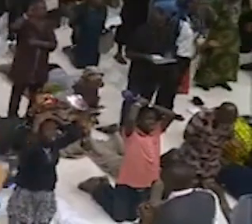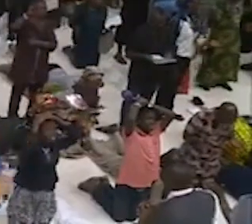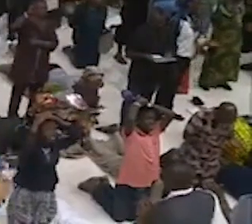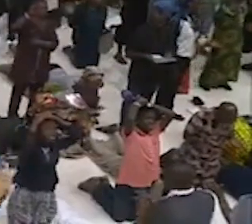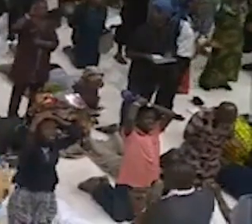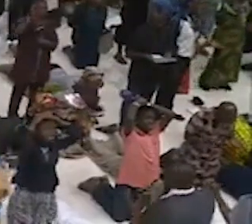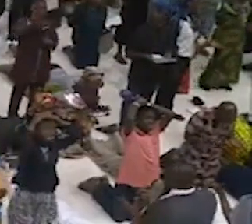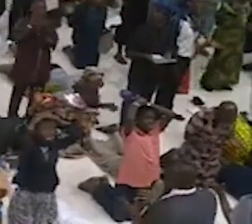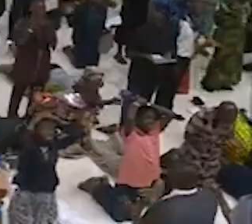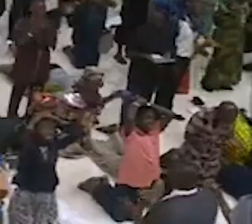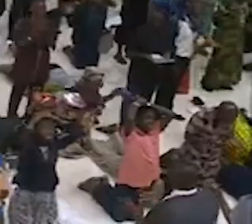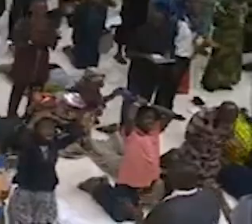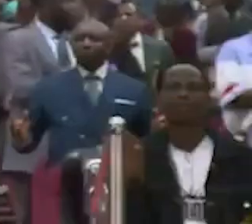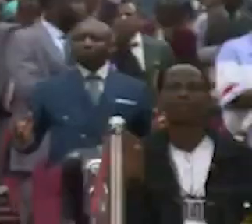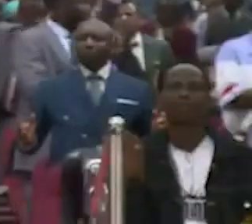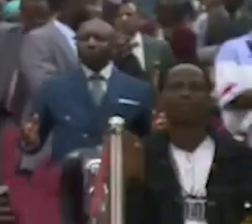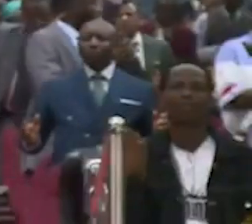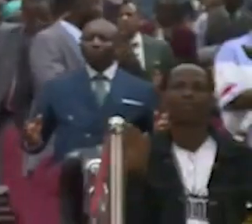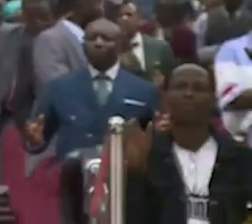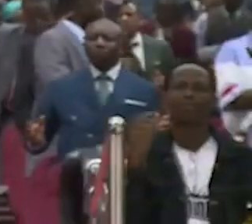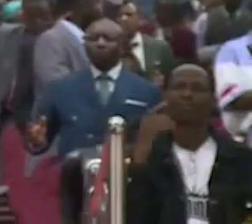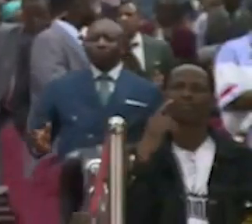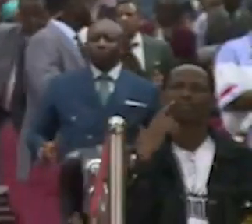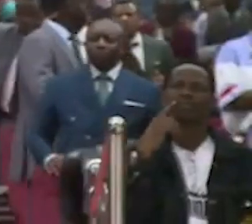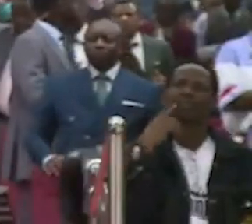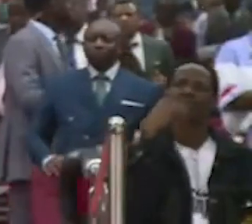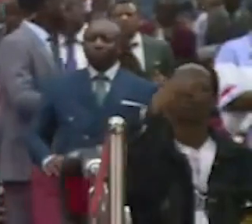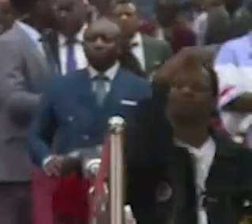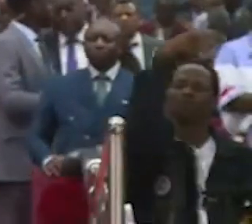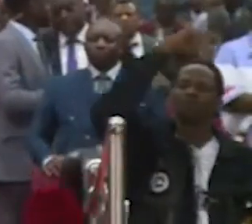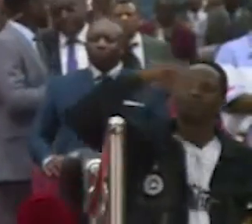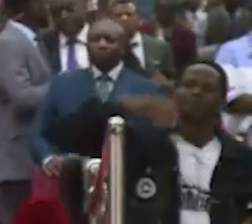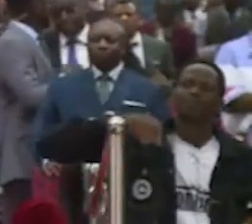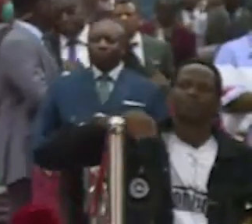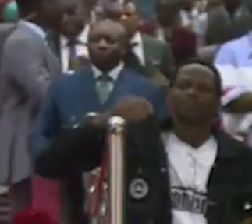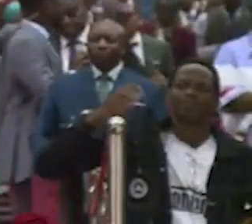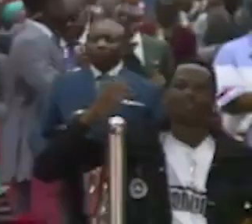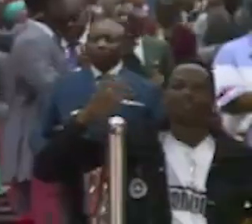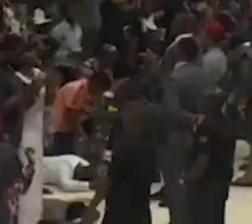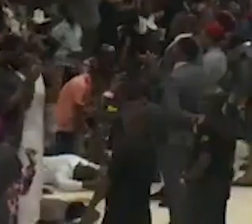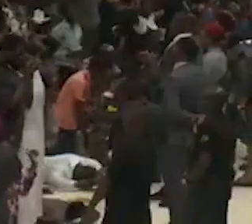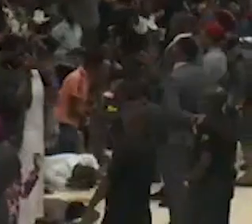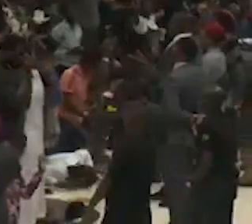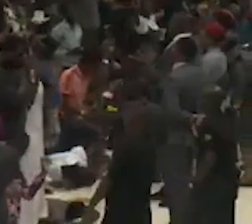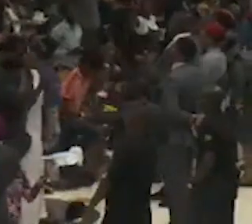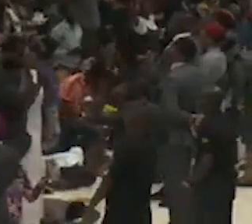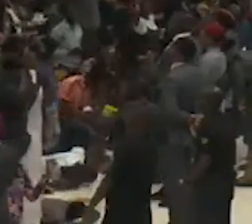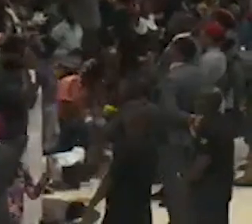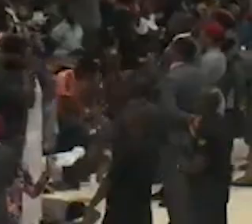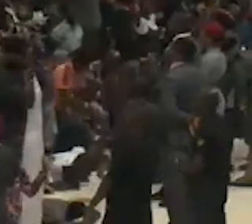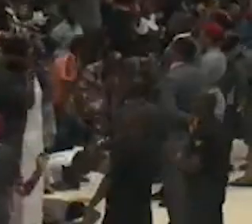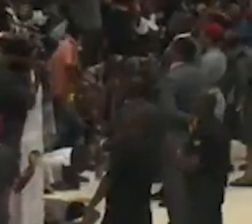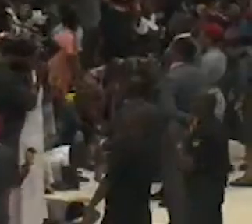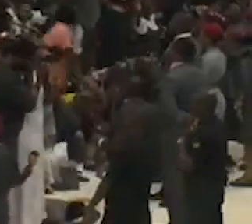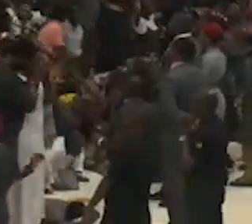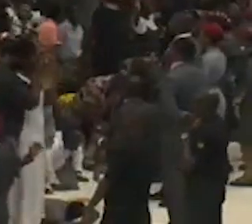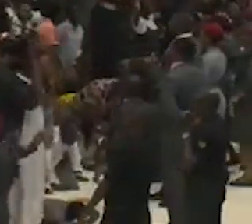Thank you, my Father. In Jesus' mighty name, we have prayed.